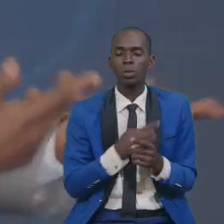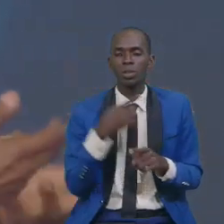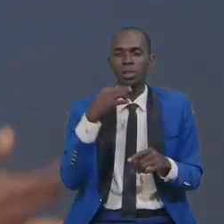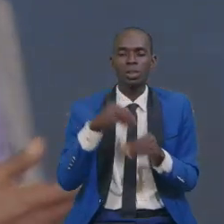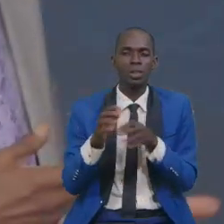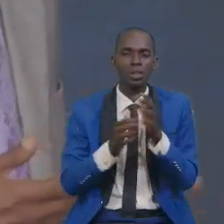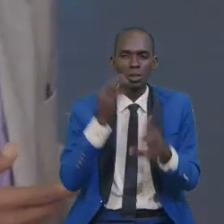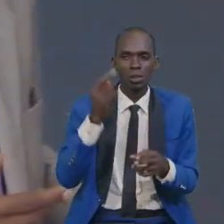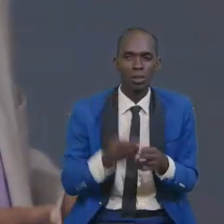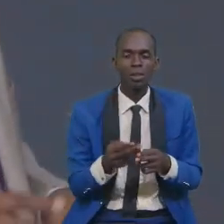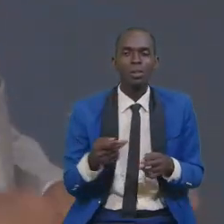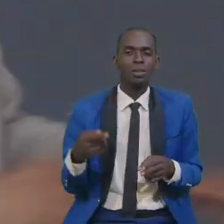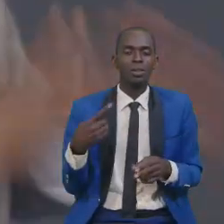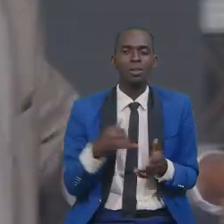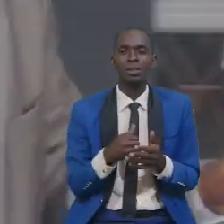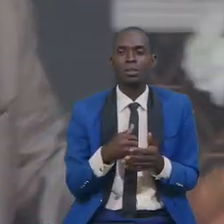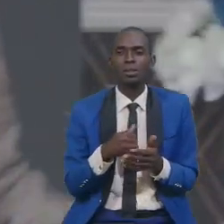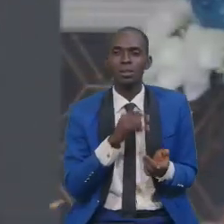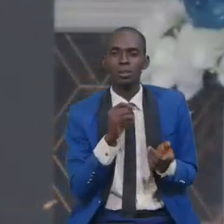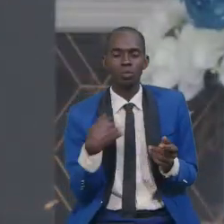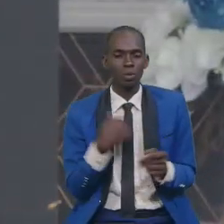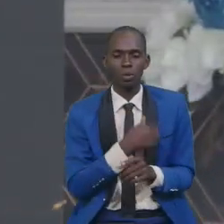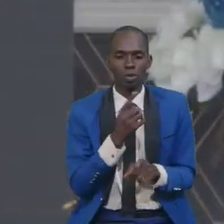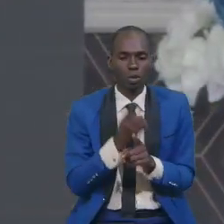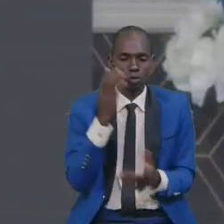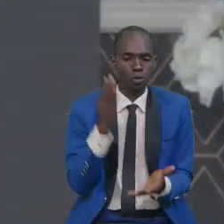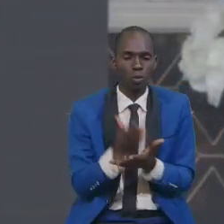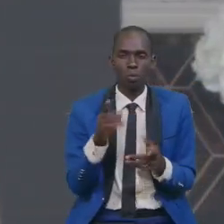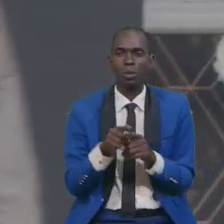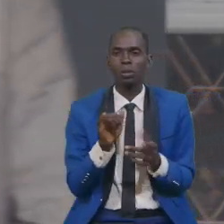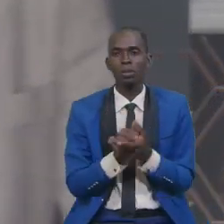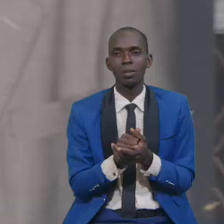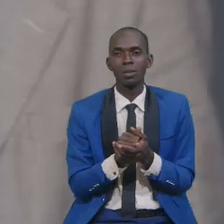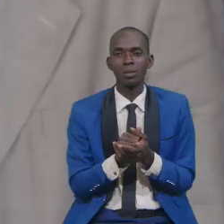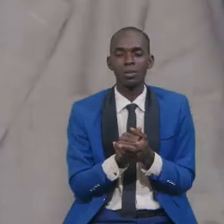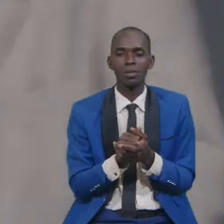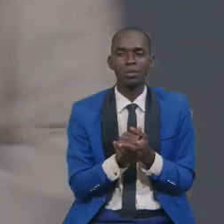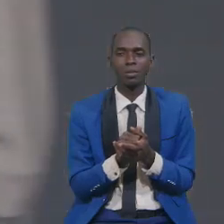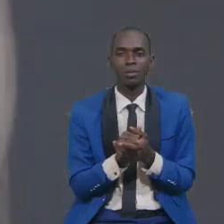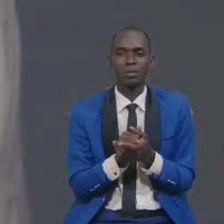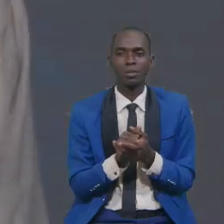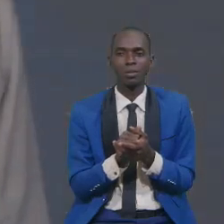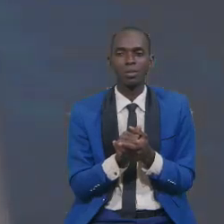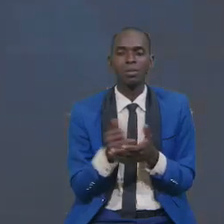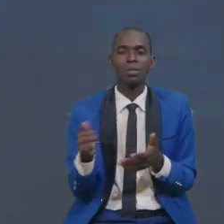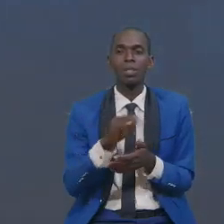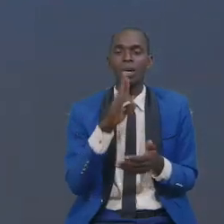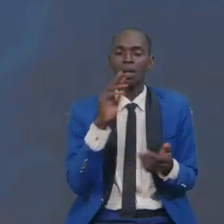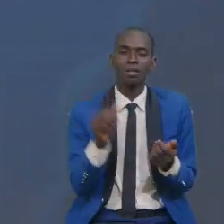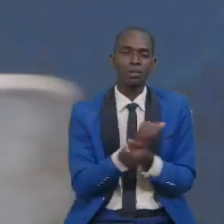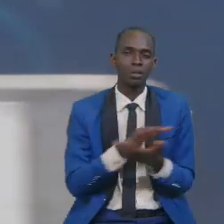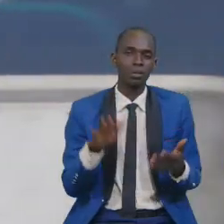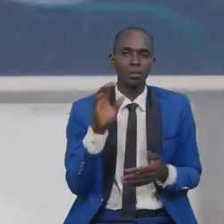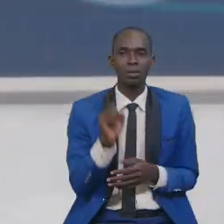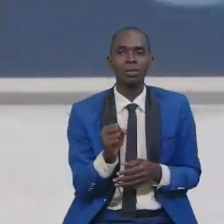reconditioned the church to just stop like that that destroy us that